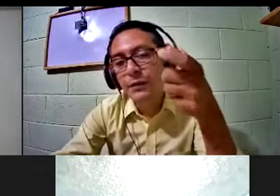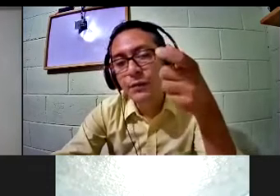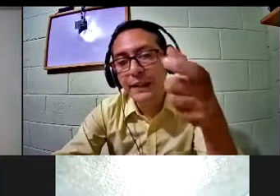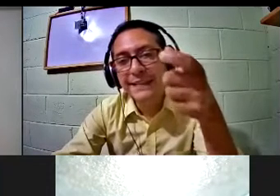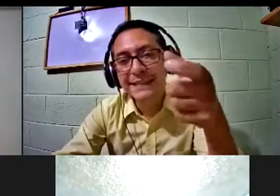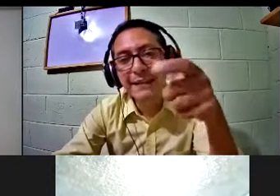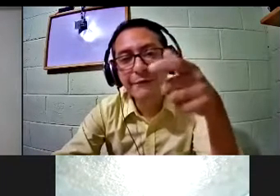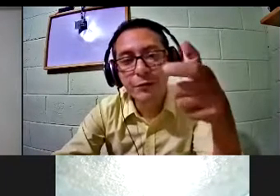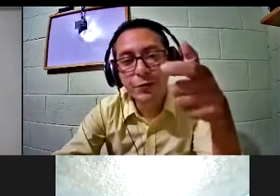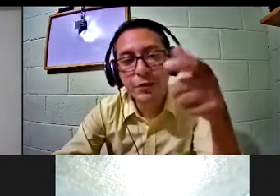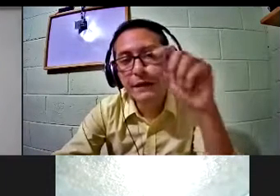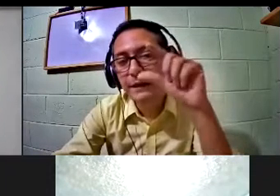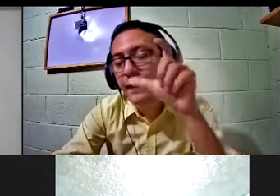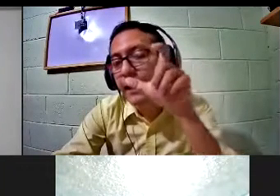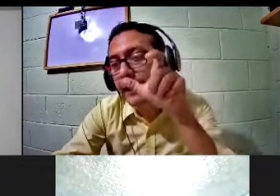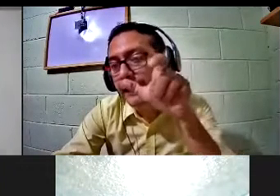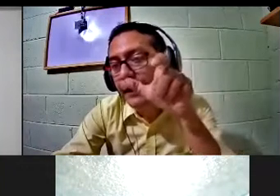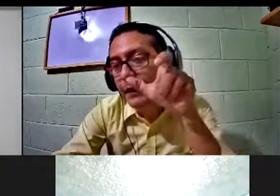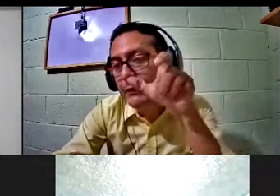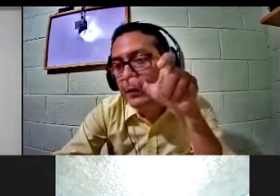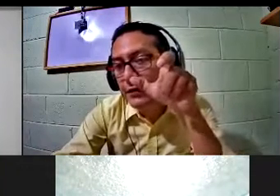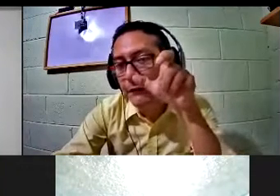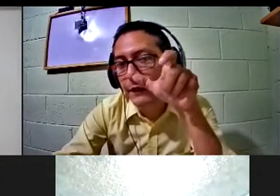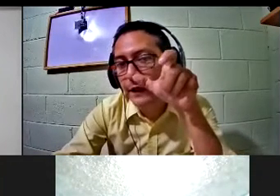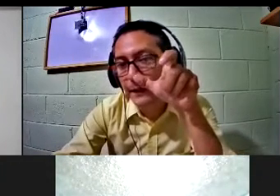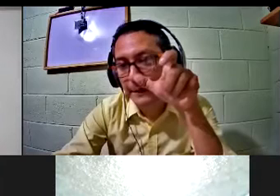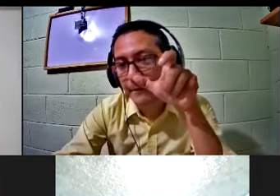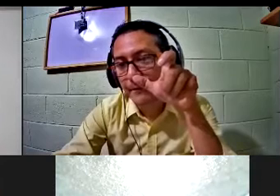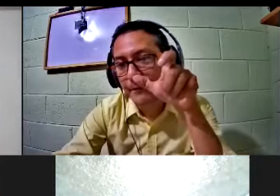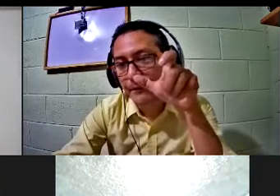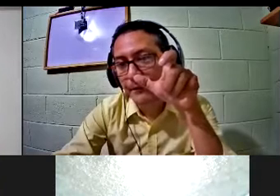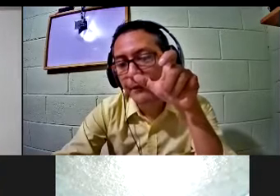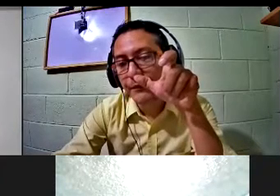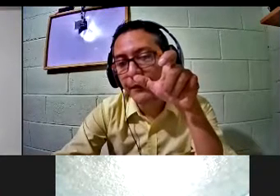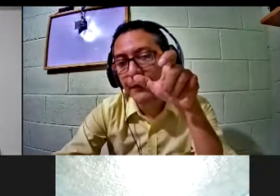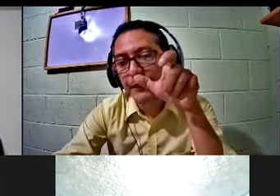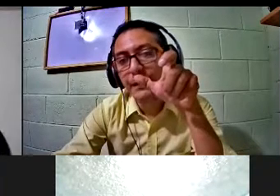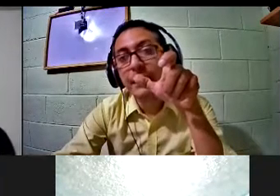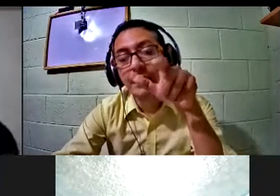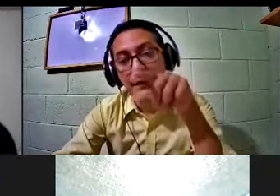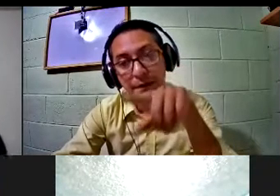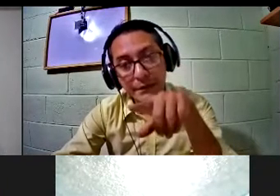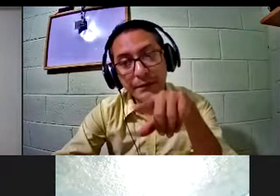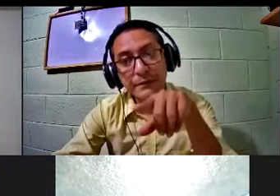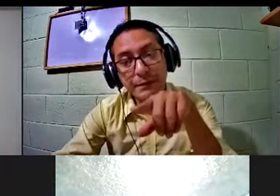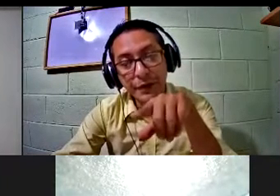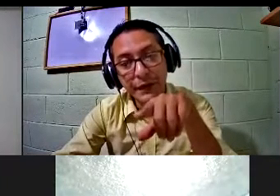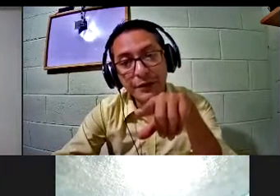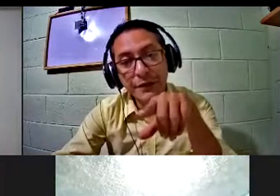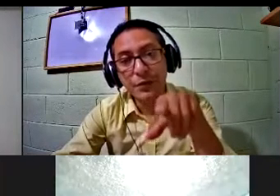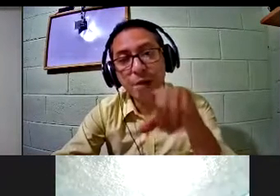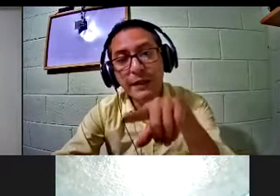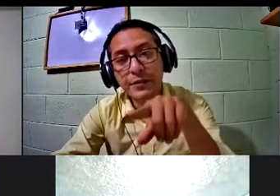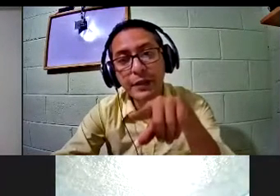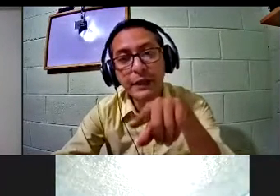la pregunta está en futuro es la time expression al final. El momento que se dice que se está preguntando. Porque le